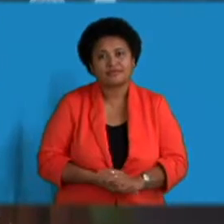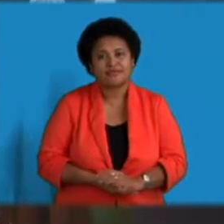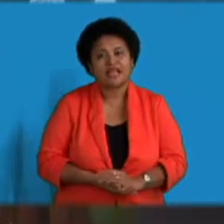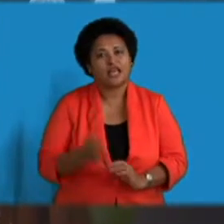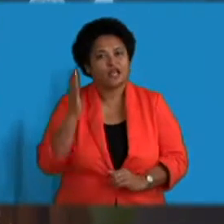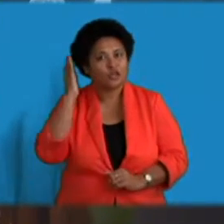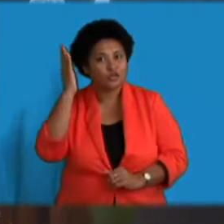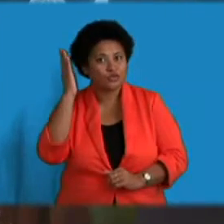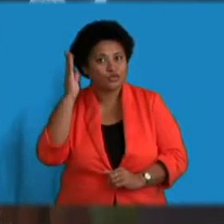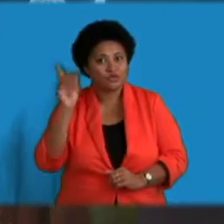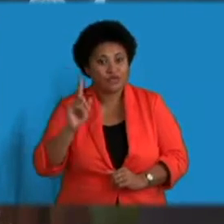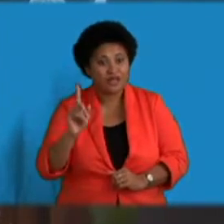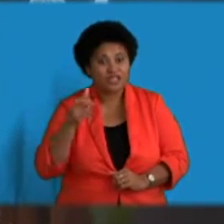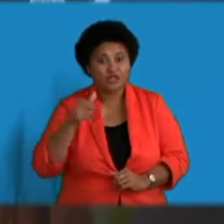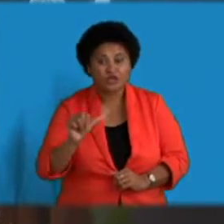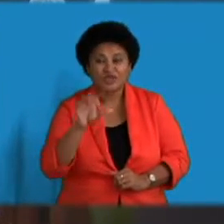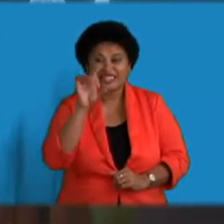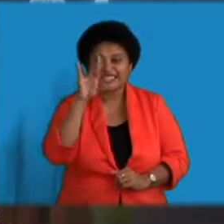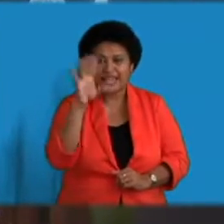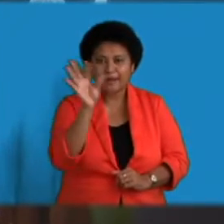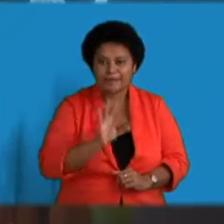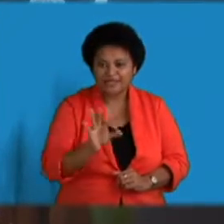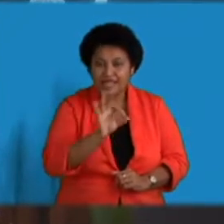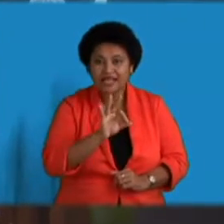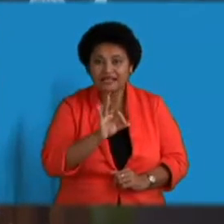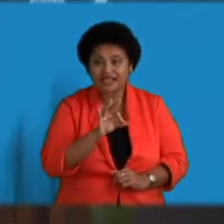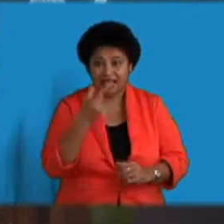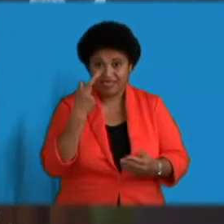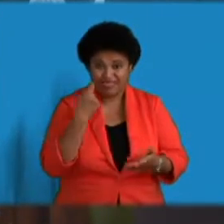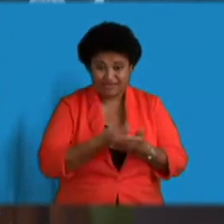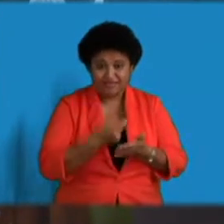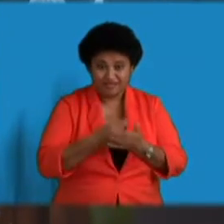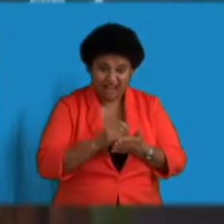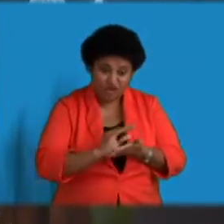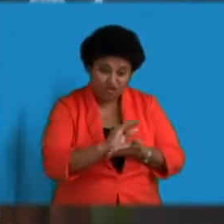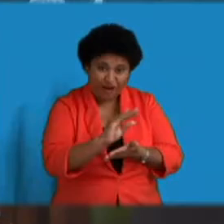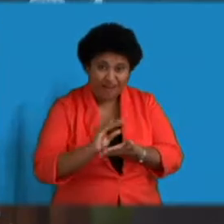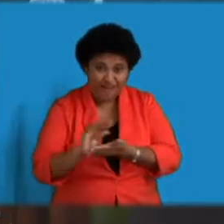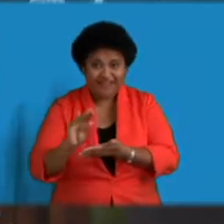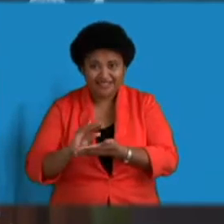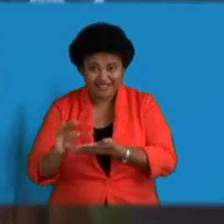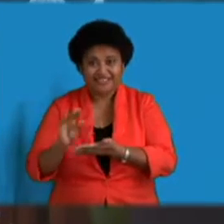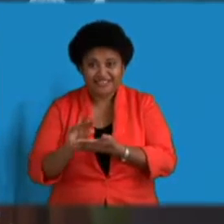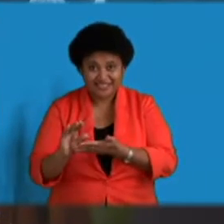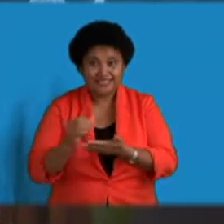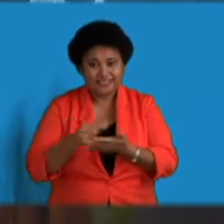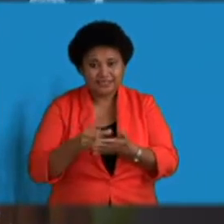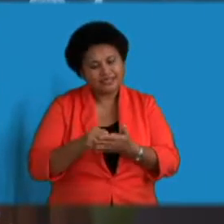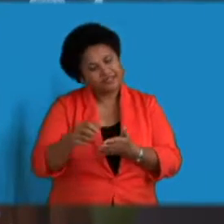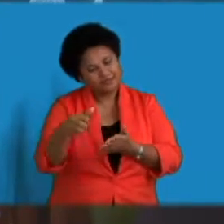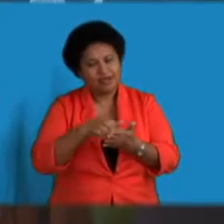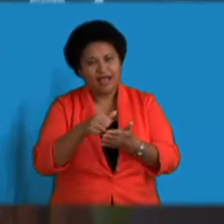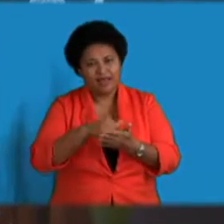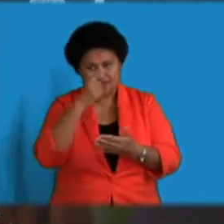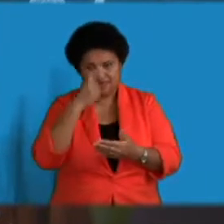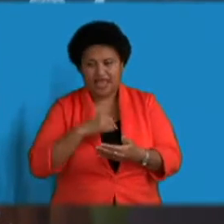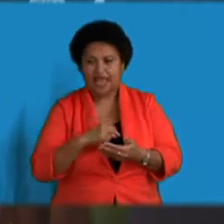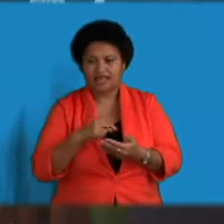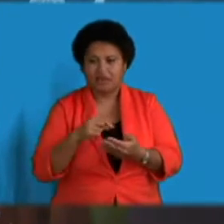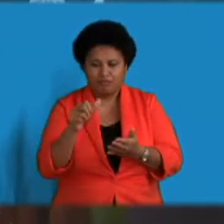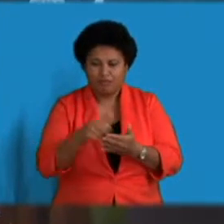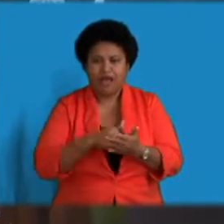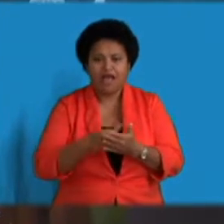schools to use 10% of the pre-education grant to buy reading materials and stock up in the